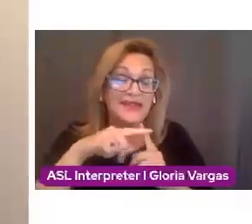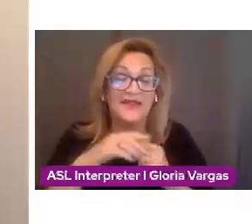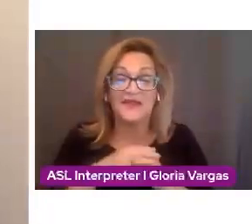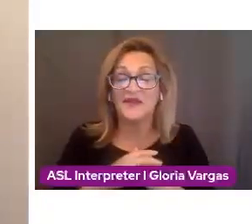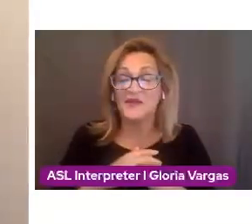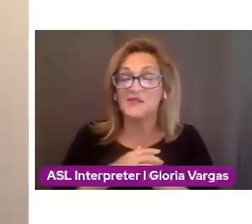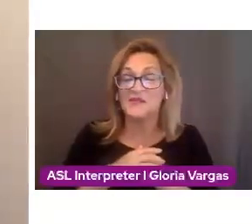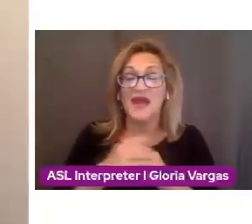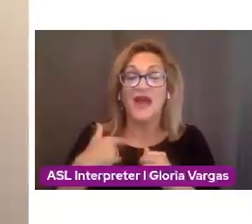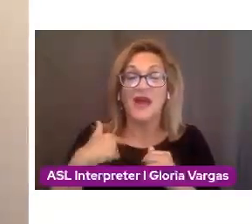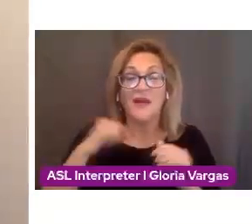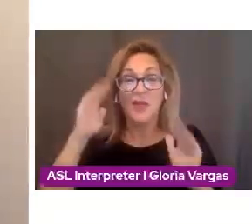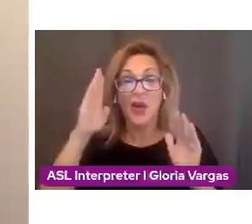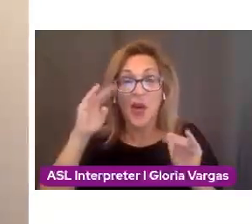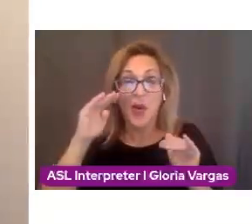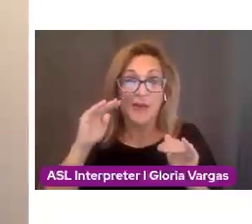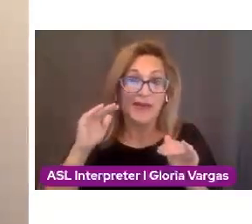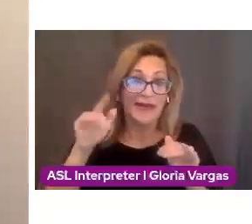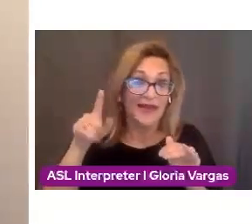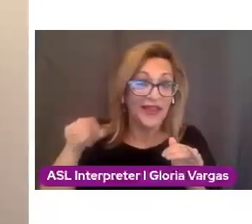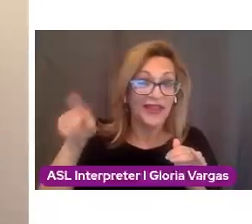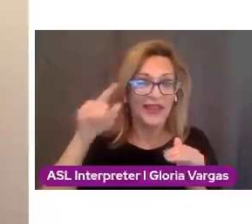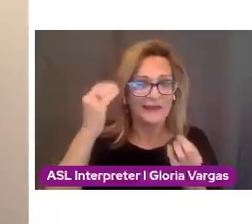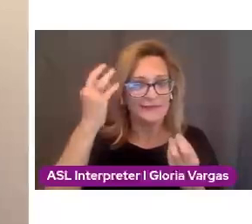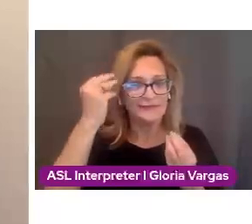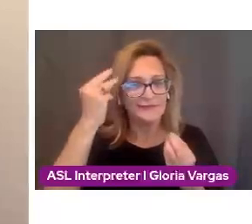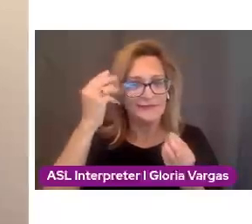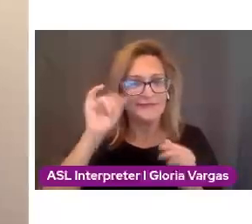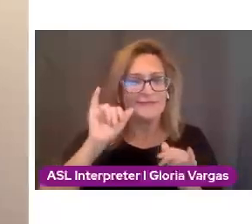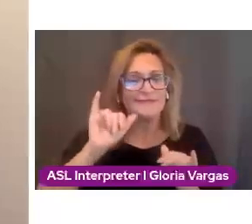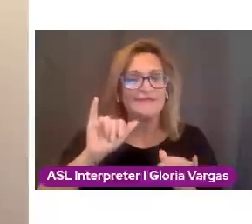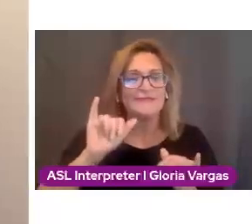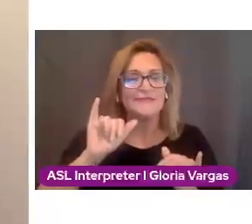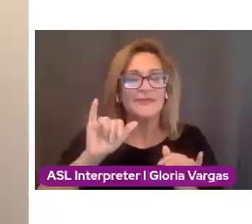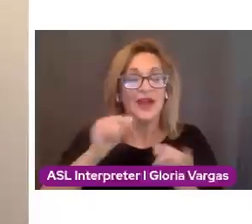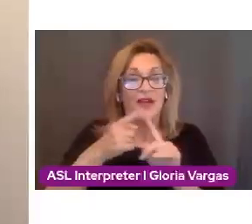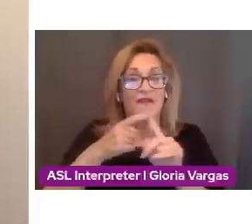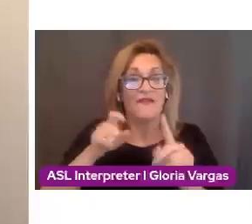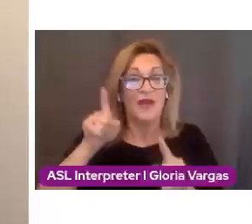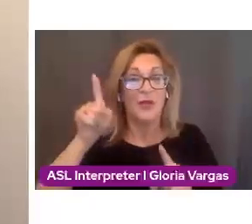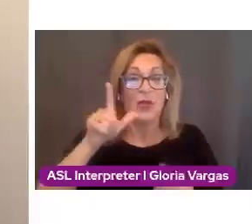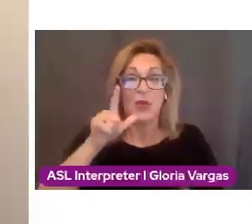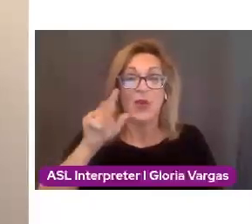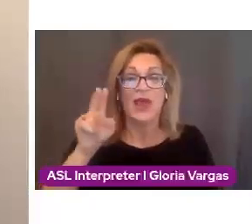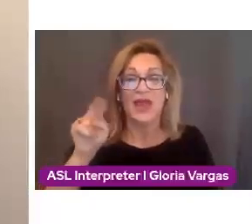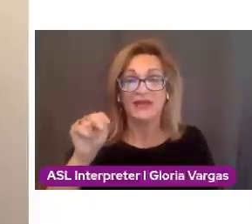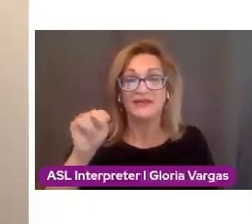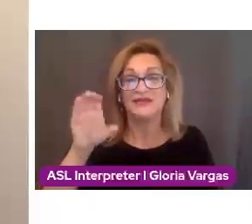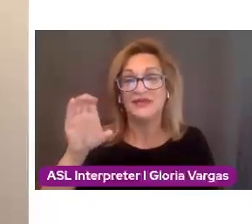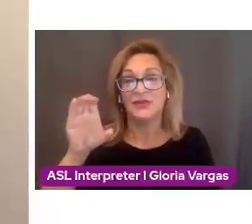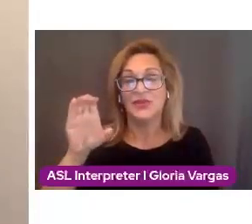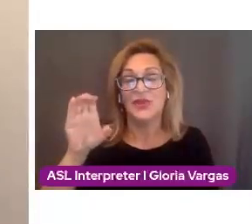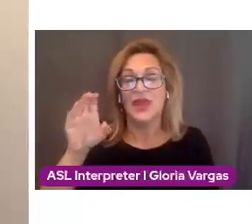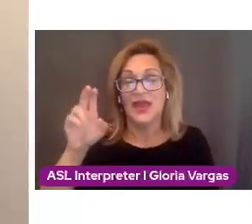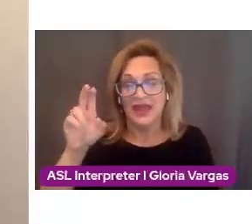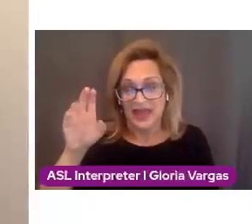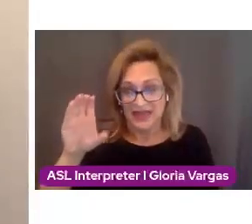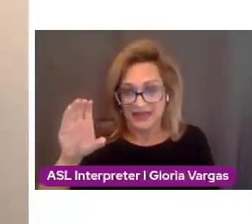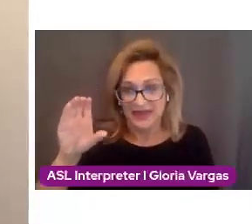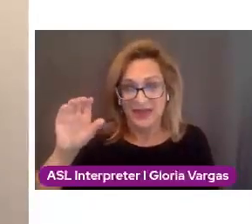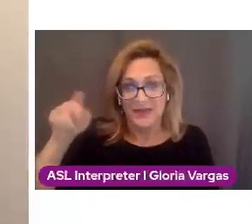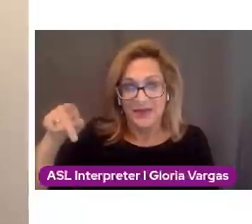means is that they are taking this reconsideration seriously from the NAACP and several other, groups